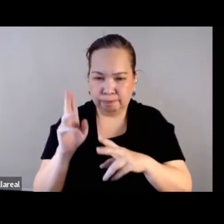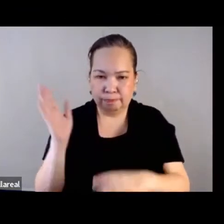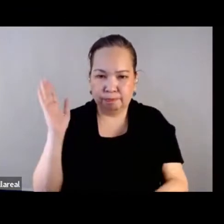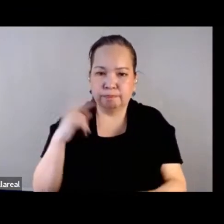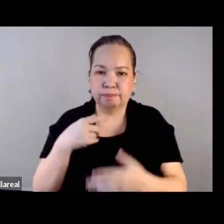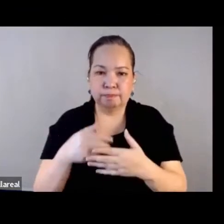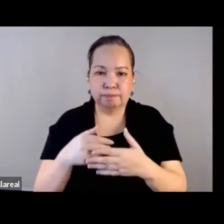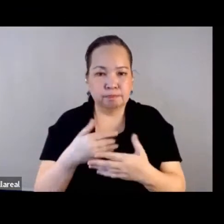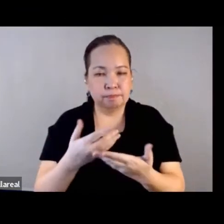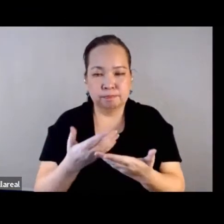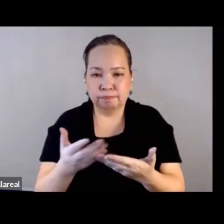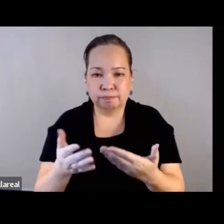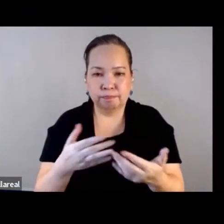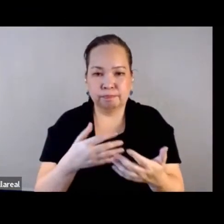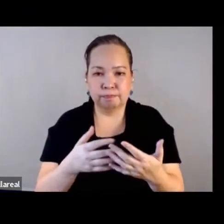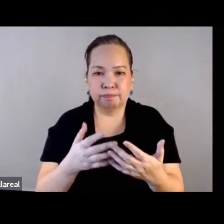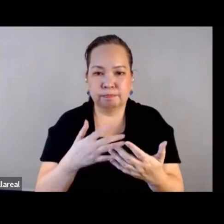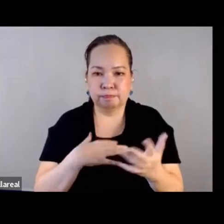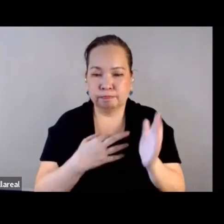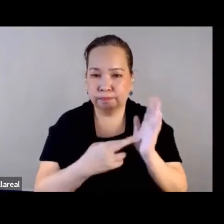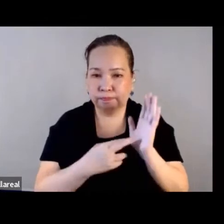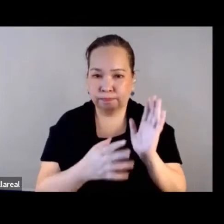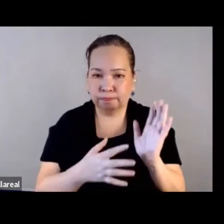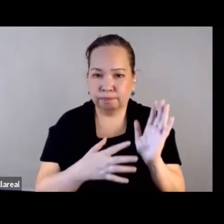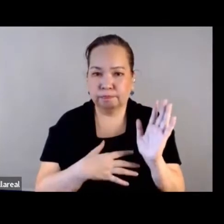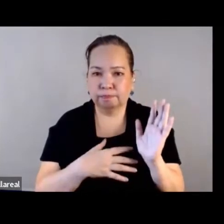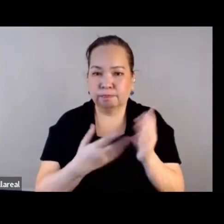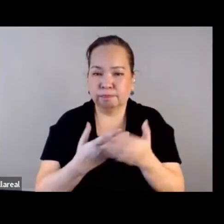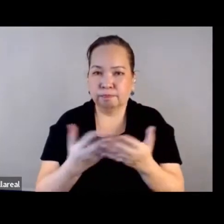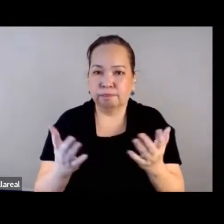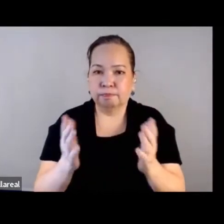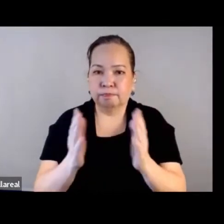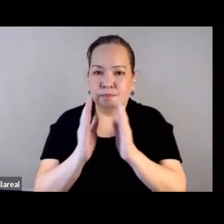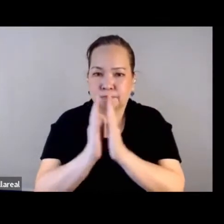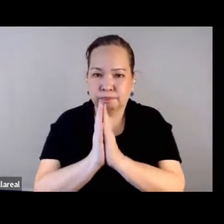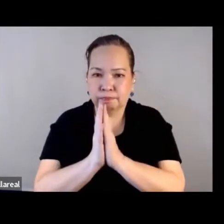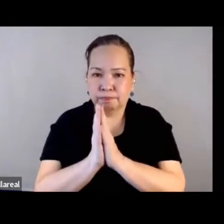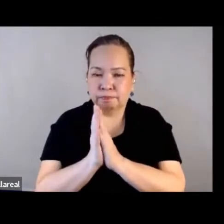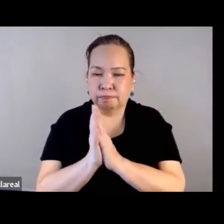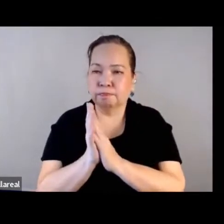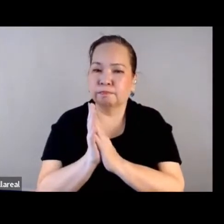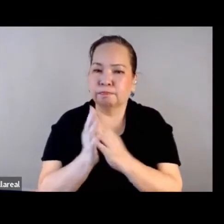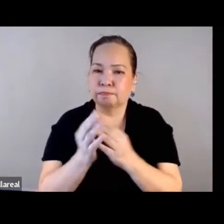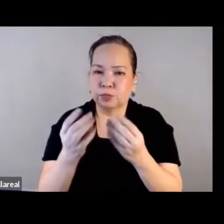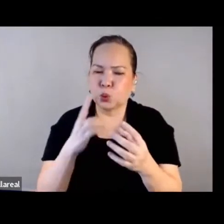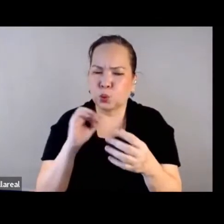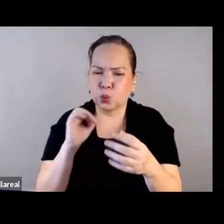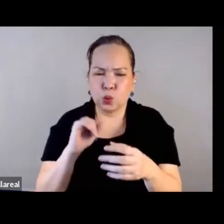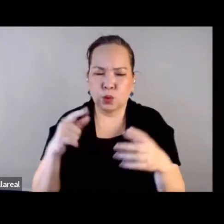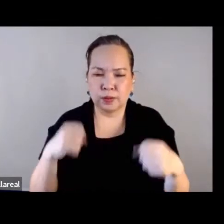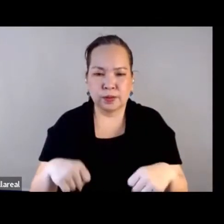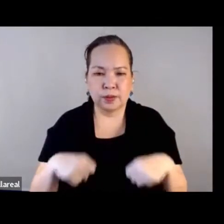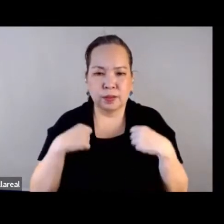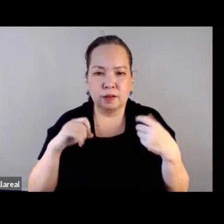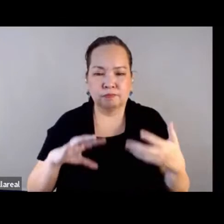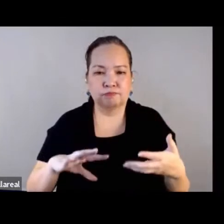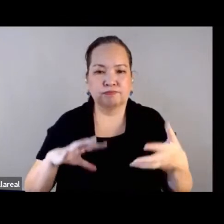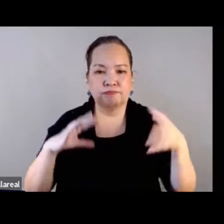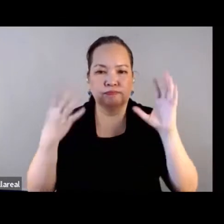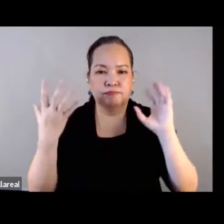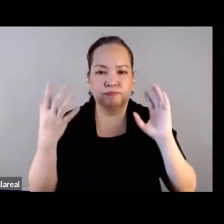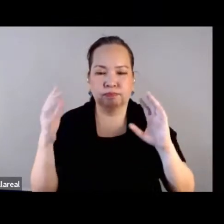extend this representation sympathy and prayers to survivors of the devastation brought about by Typhoons